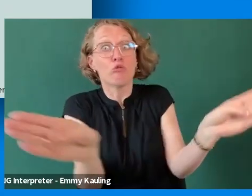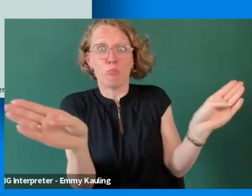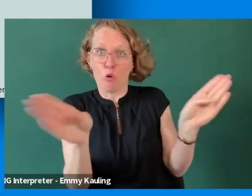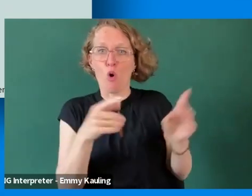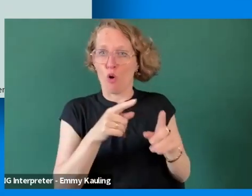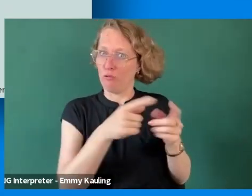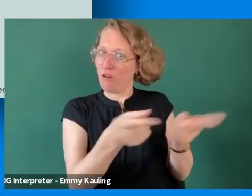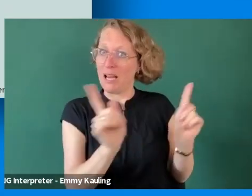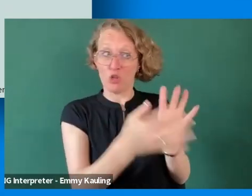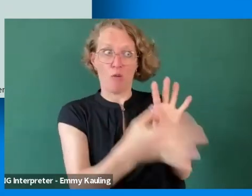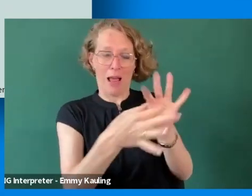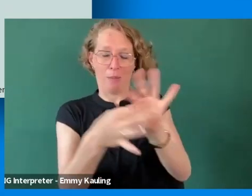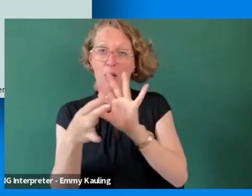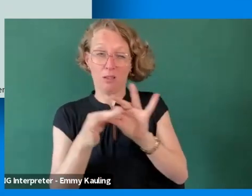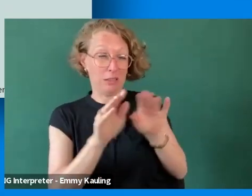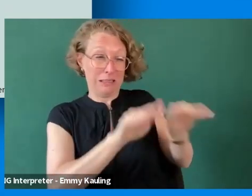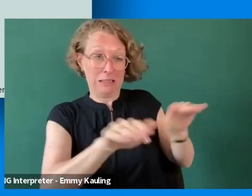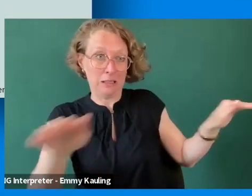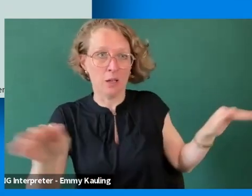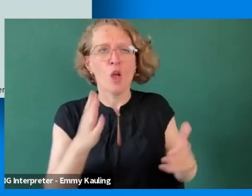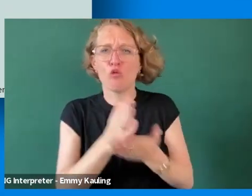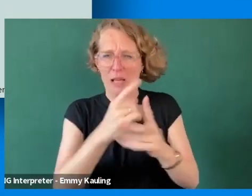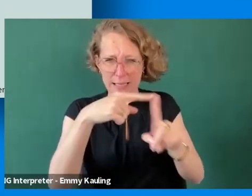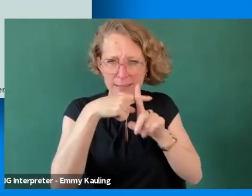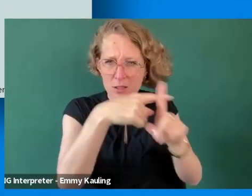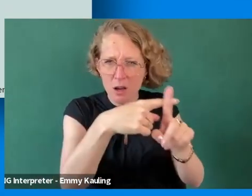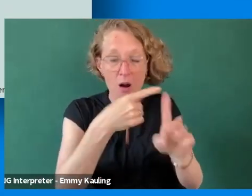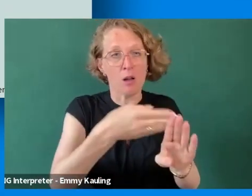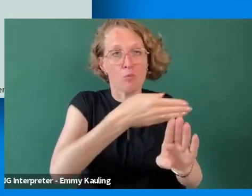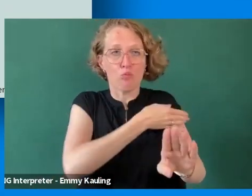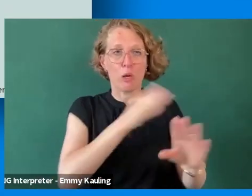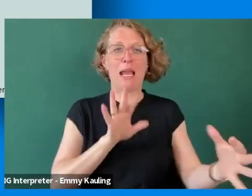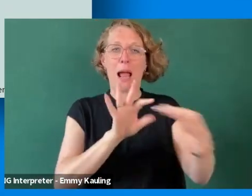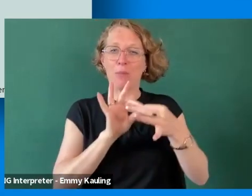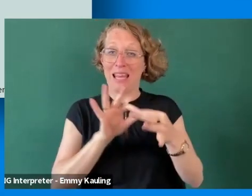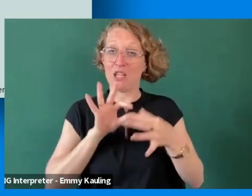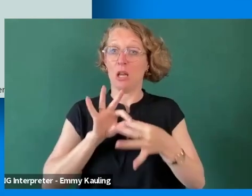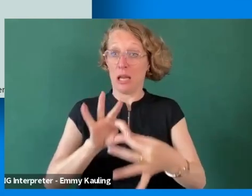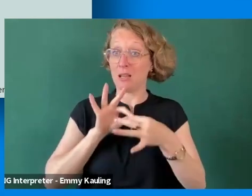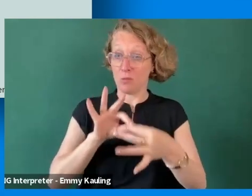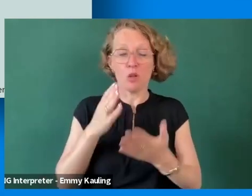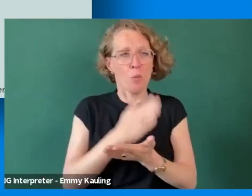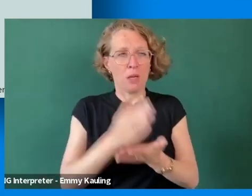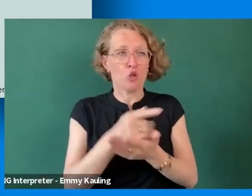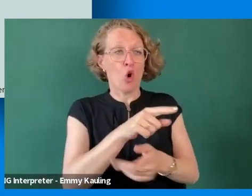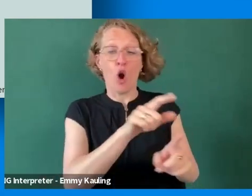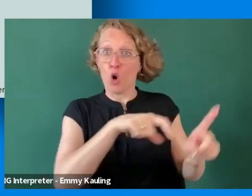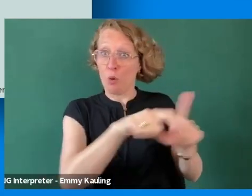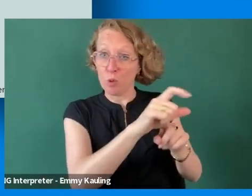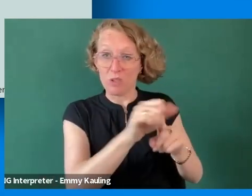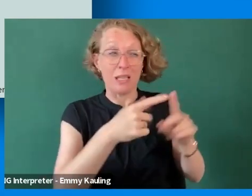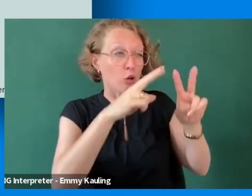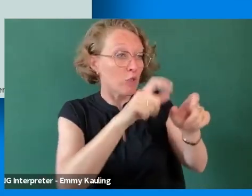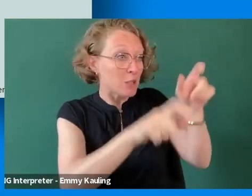in stage 1, practice 1, that is about targeting pre-application engagement. So identifying those communities of researchers